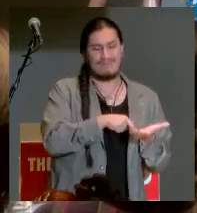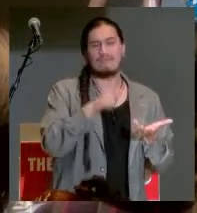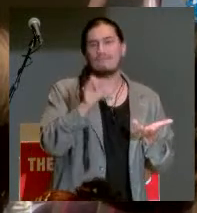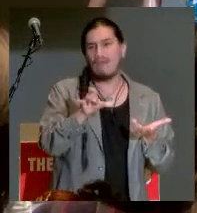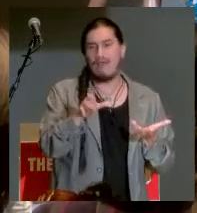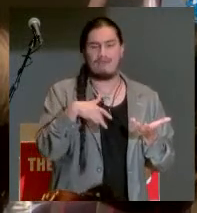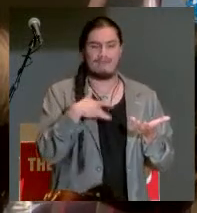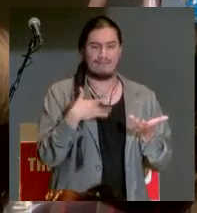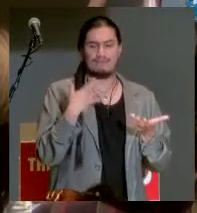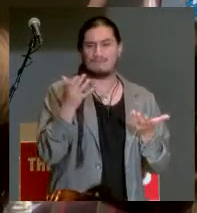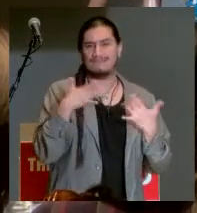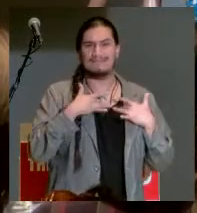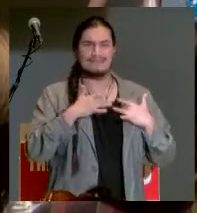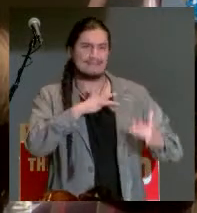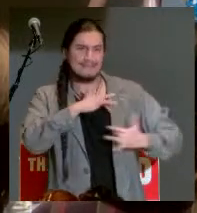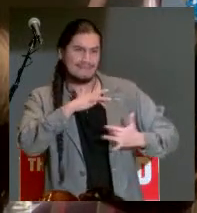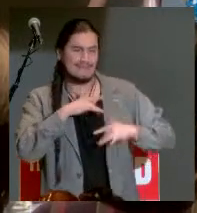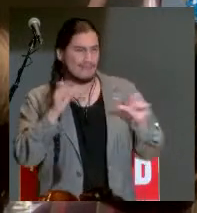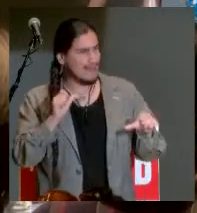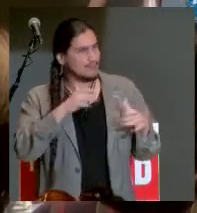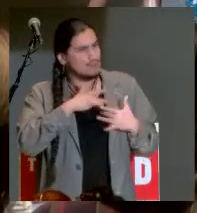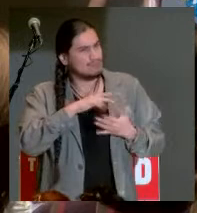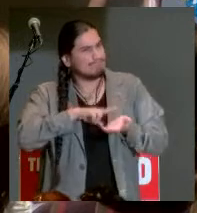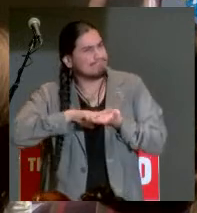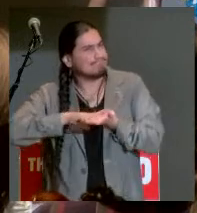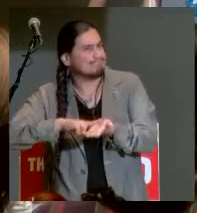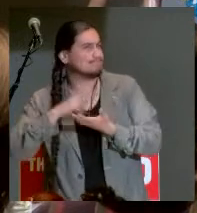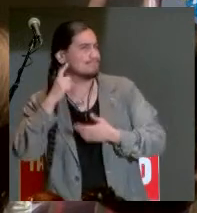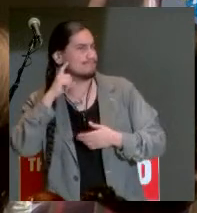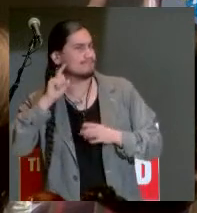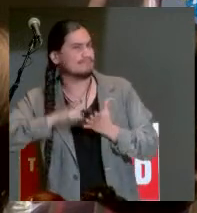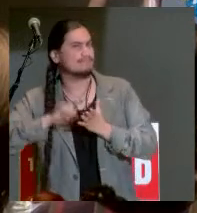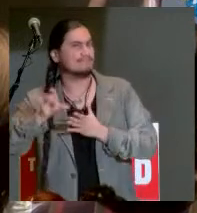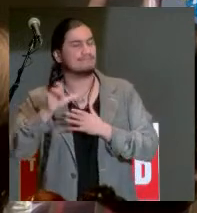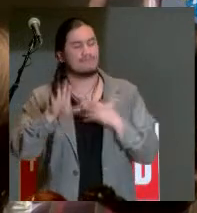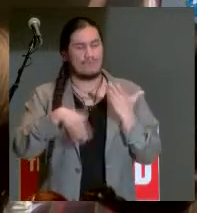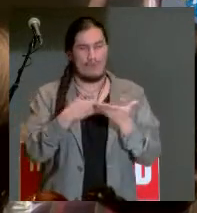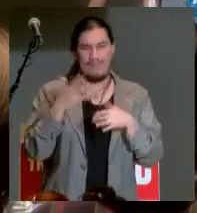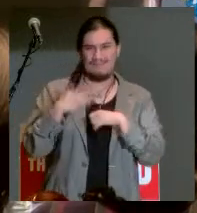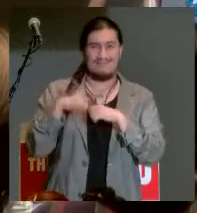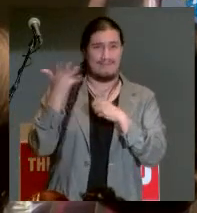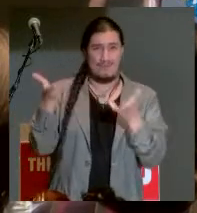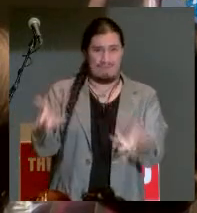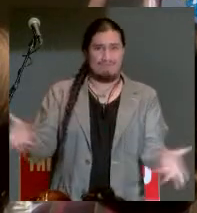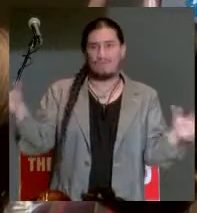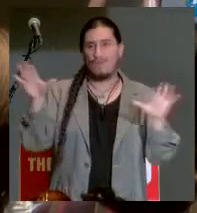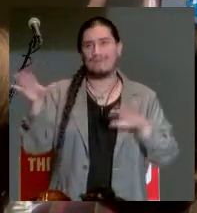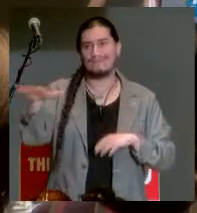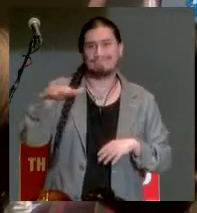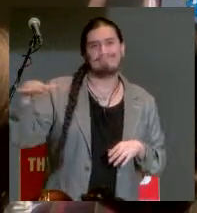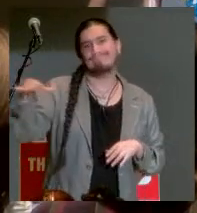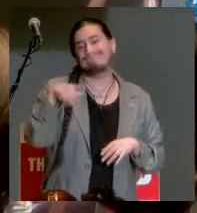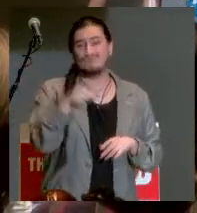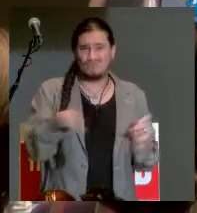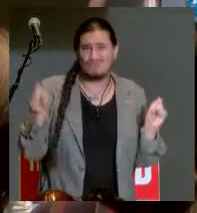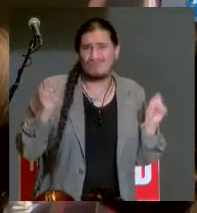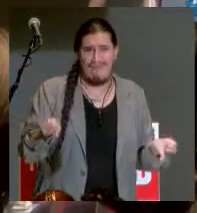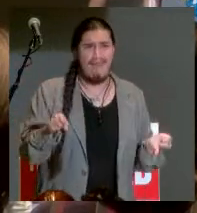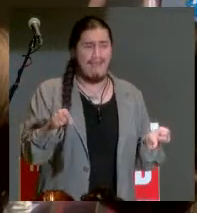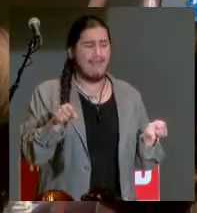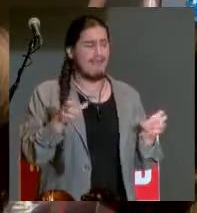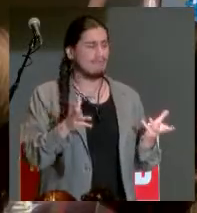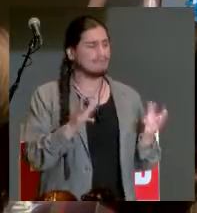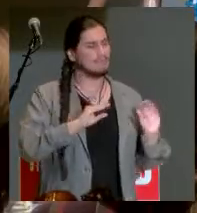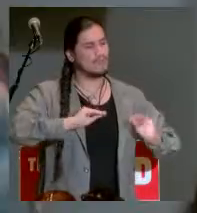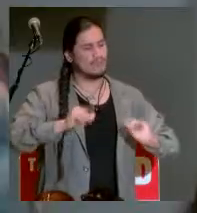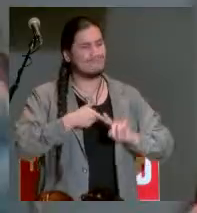a sensitivity to what is all that's available that you can even move off of